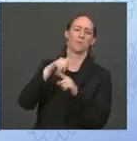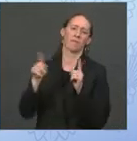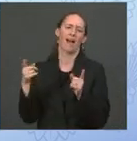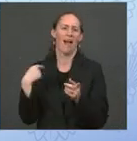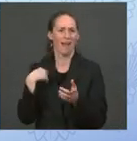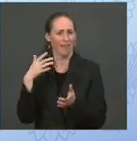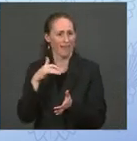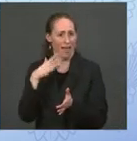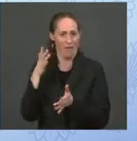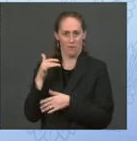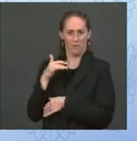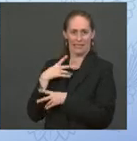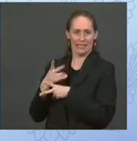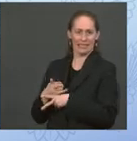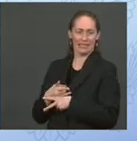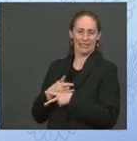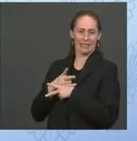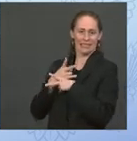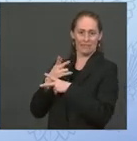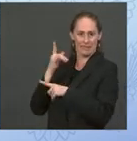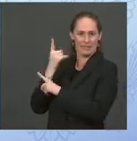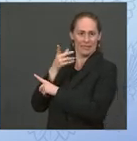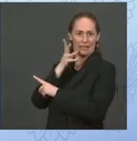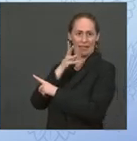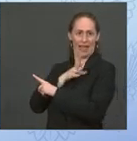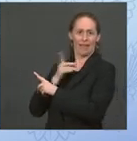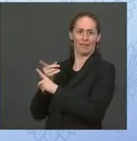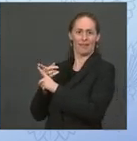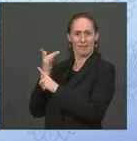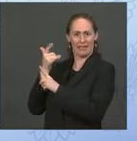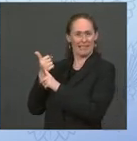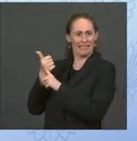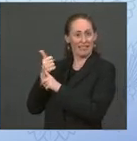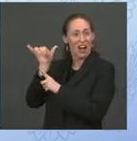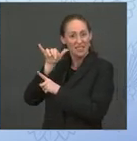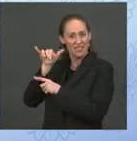who happens to be an English teacher.